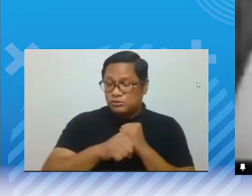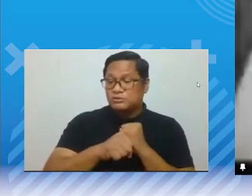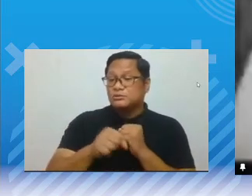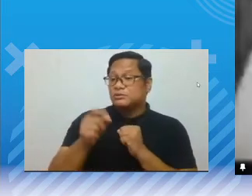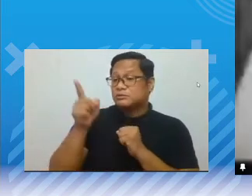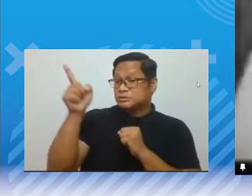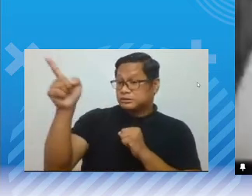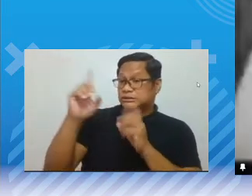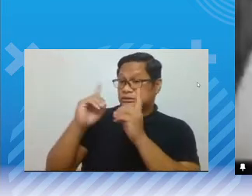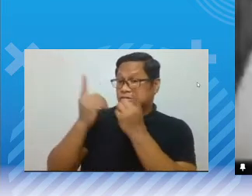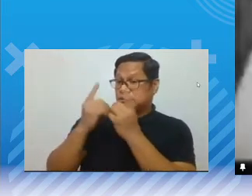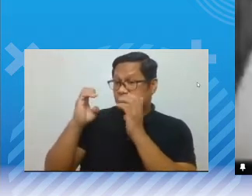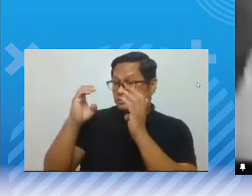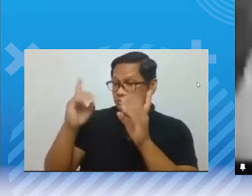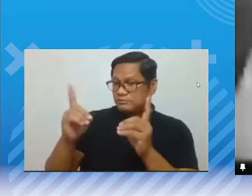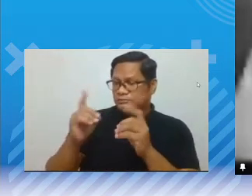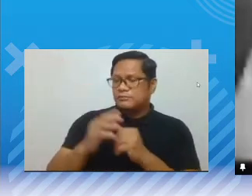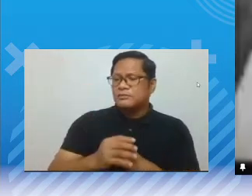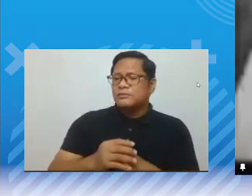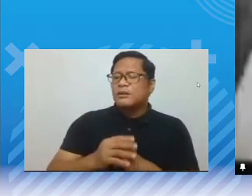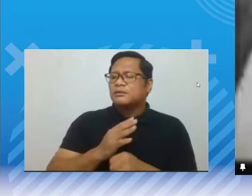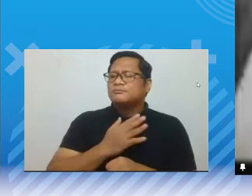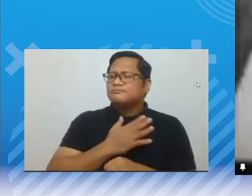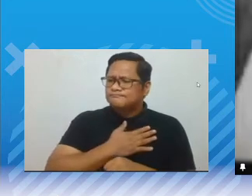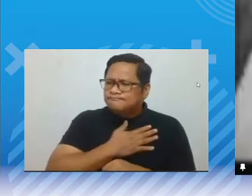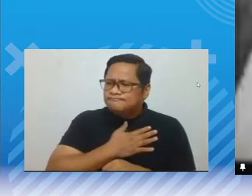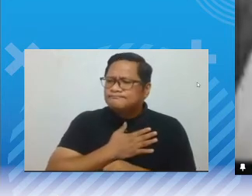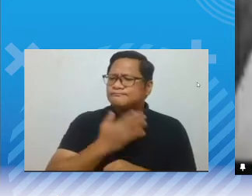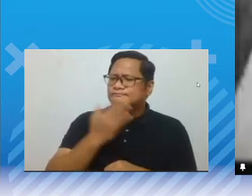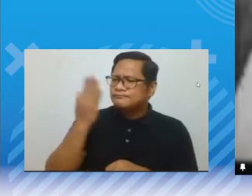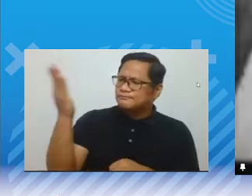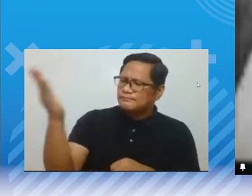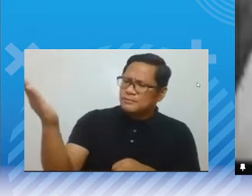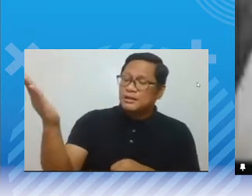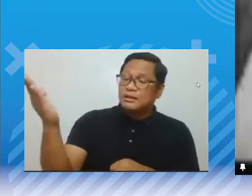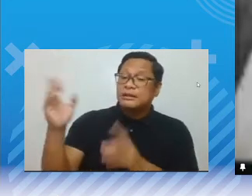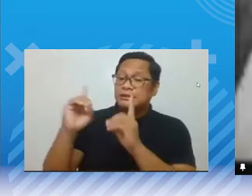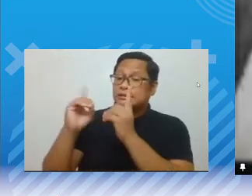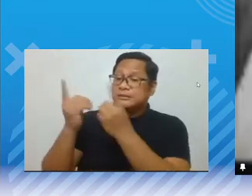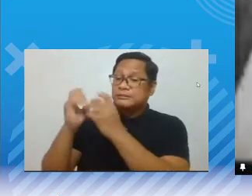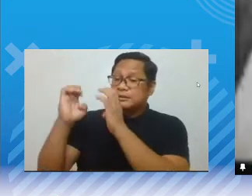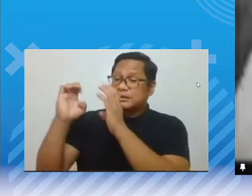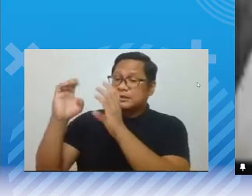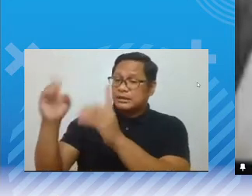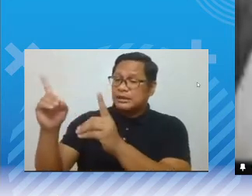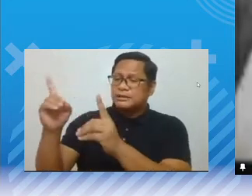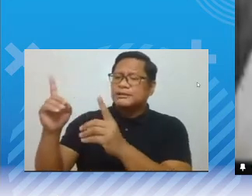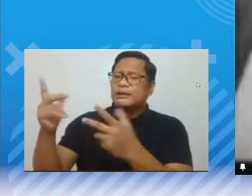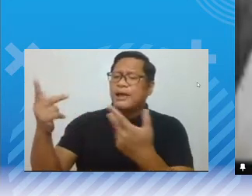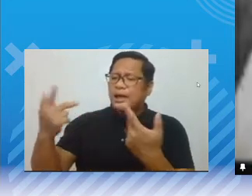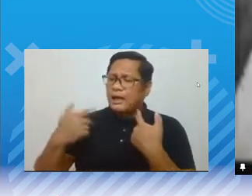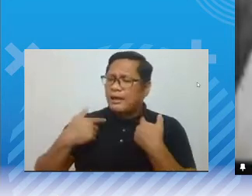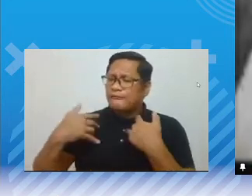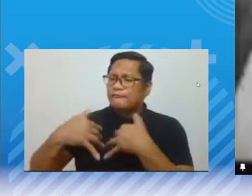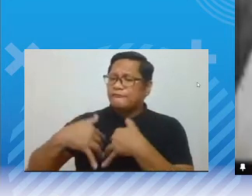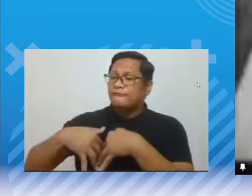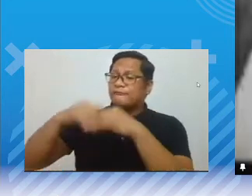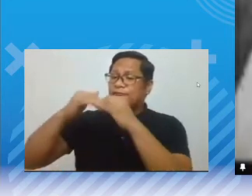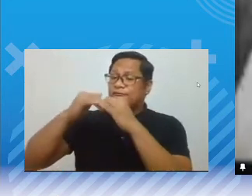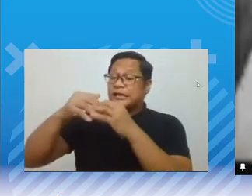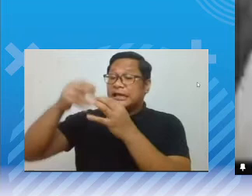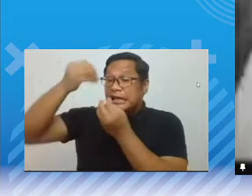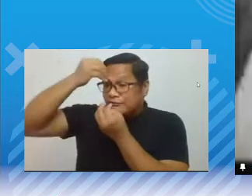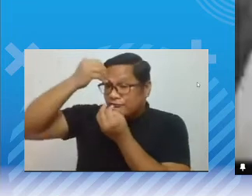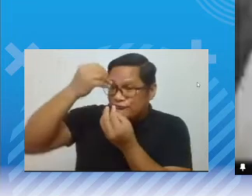DepEd, it would be that DepEd come up with an infomercial